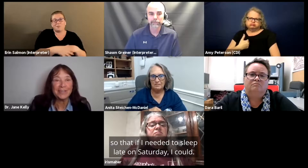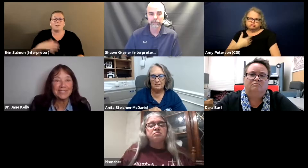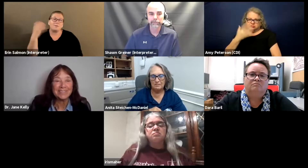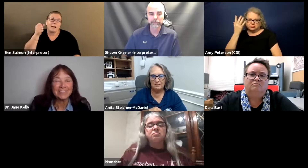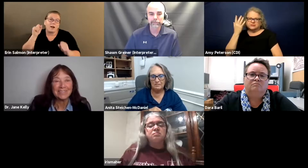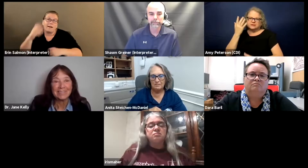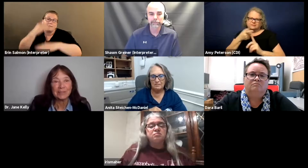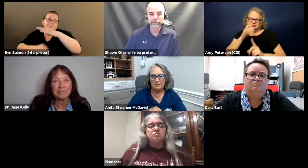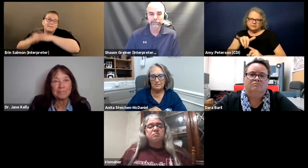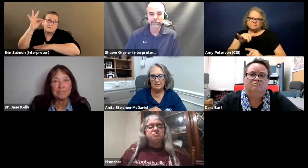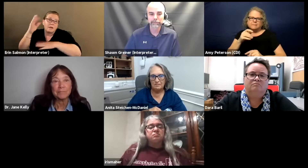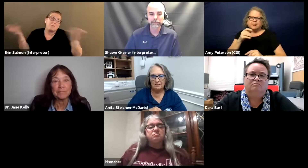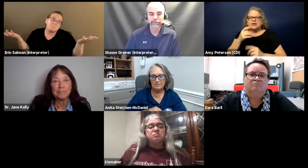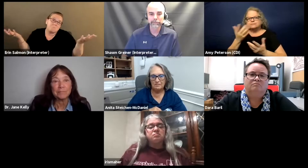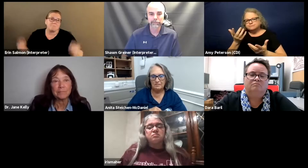could.